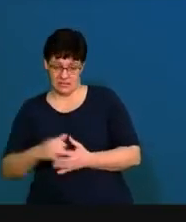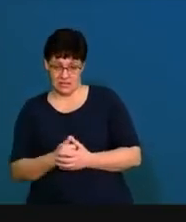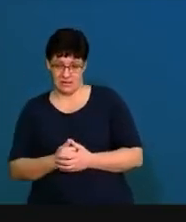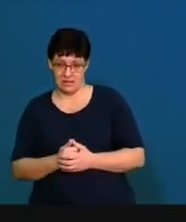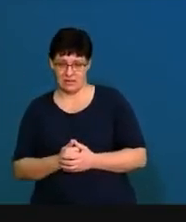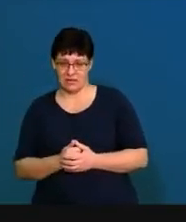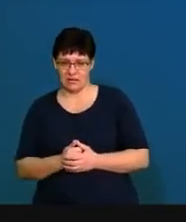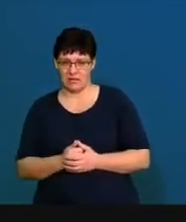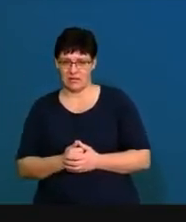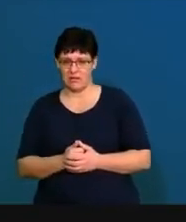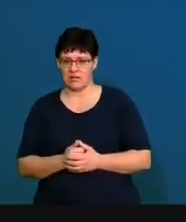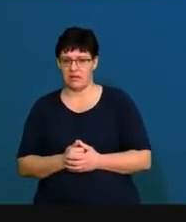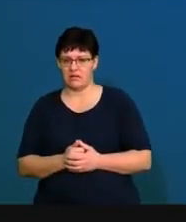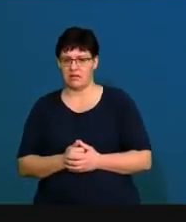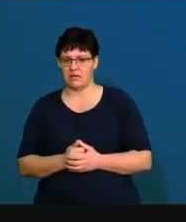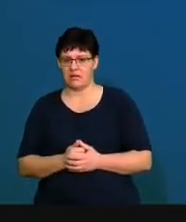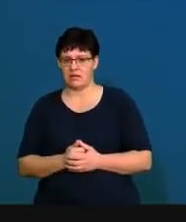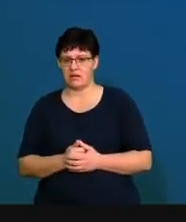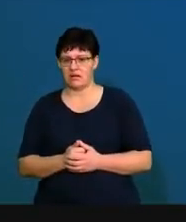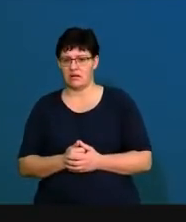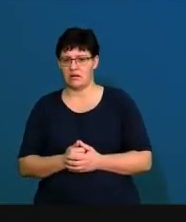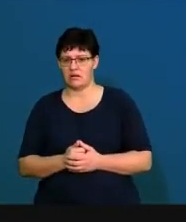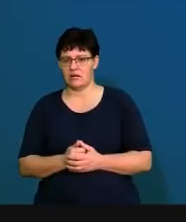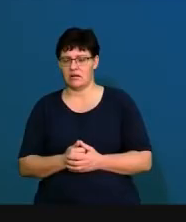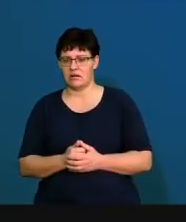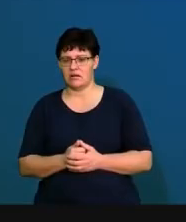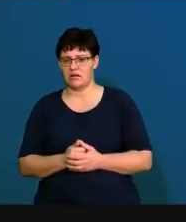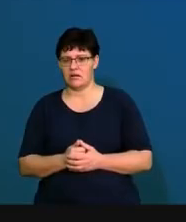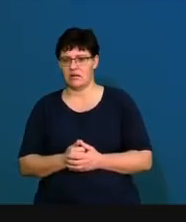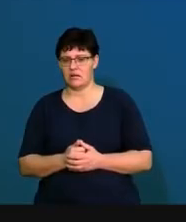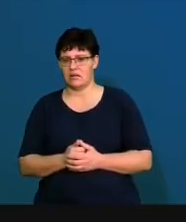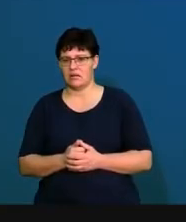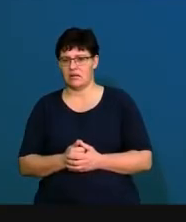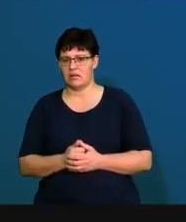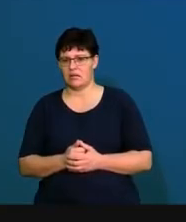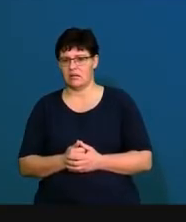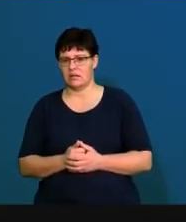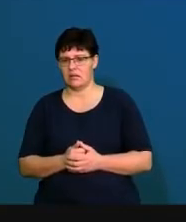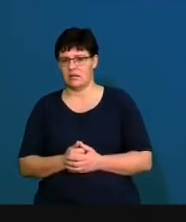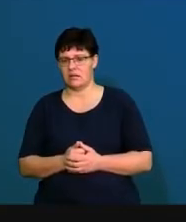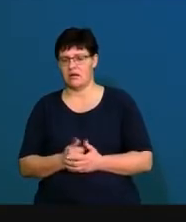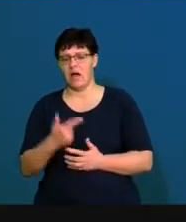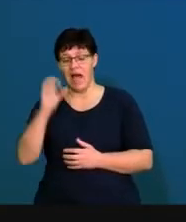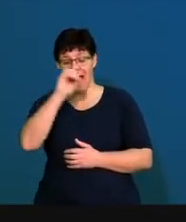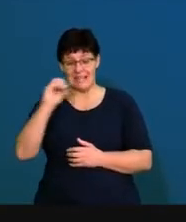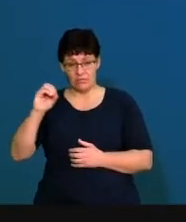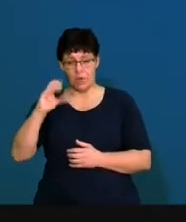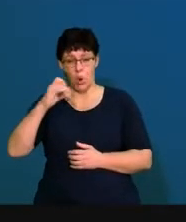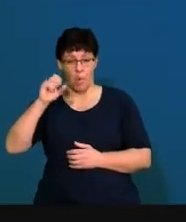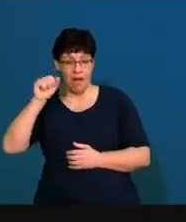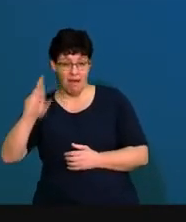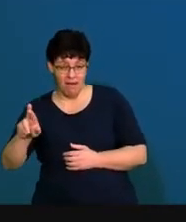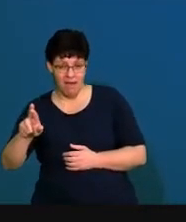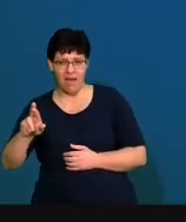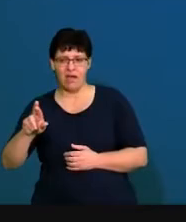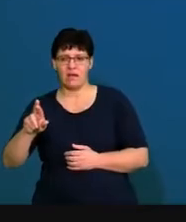Just to correct that, this gives us the copper atoms, okay? So the atoms of copper is what